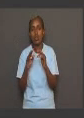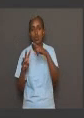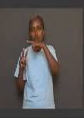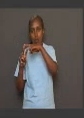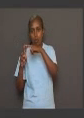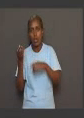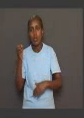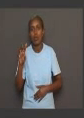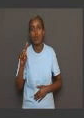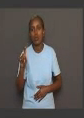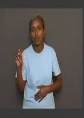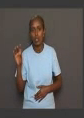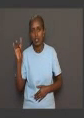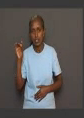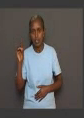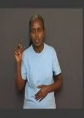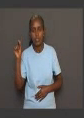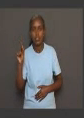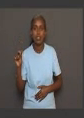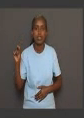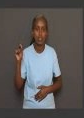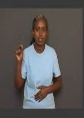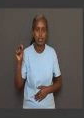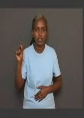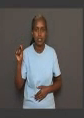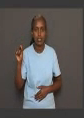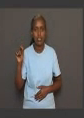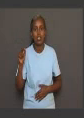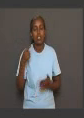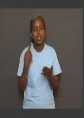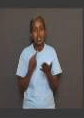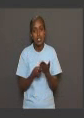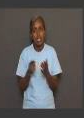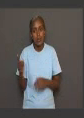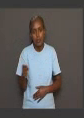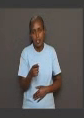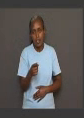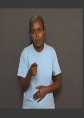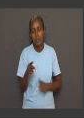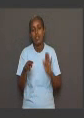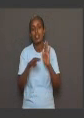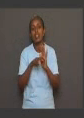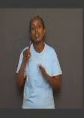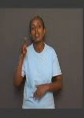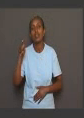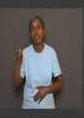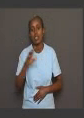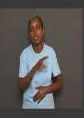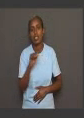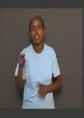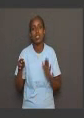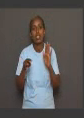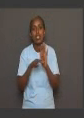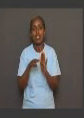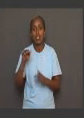or 180 degrees, they become negative x and